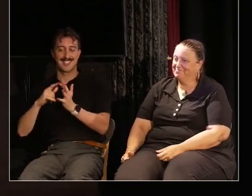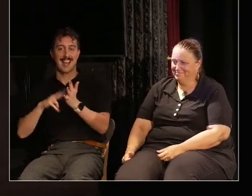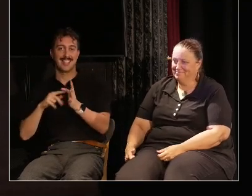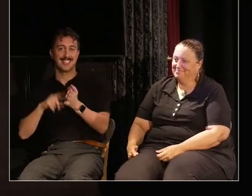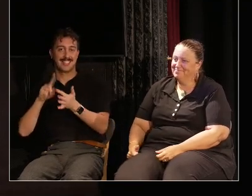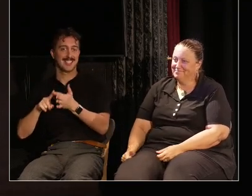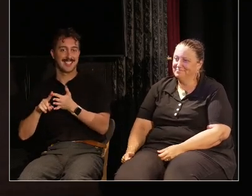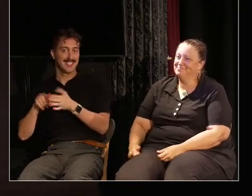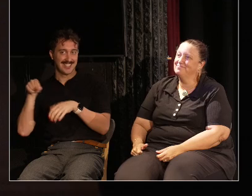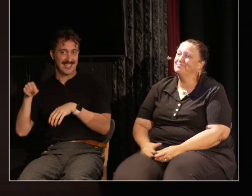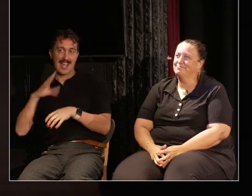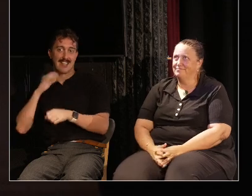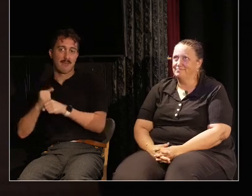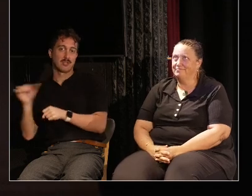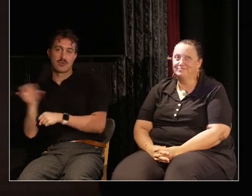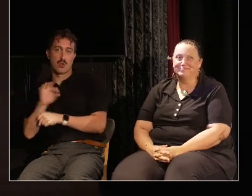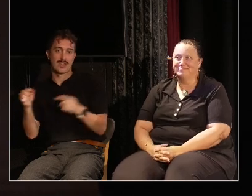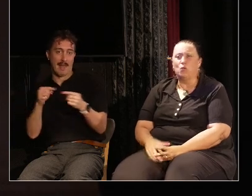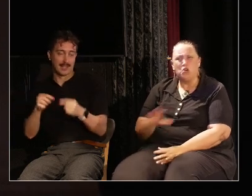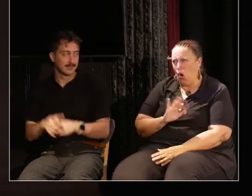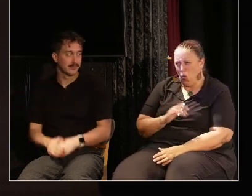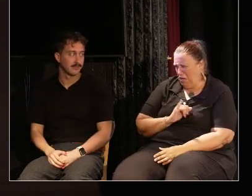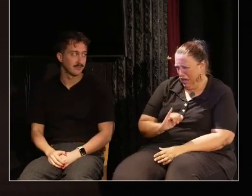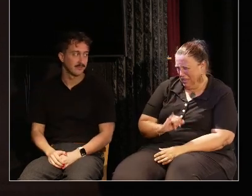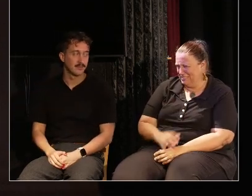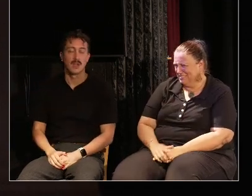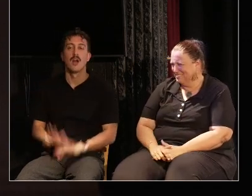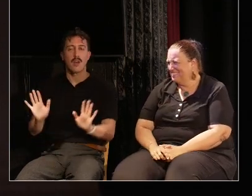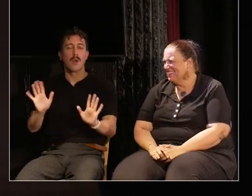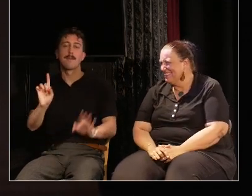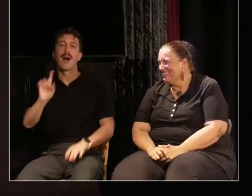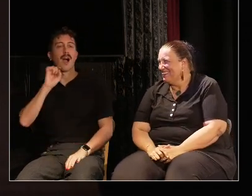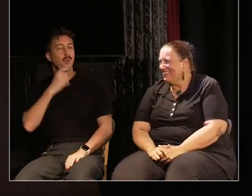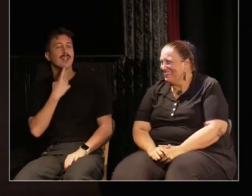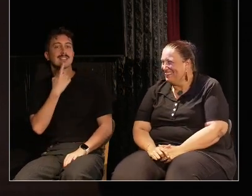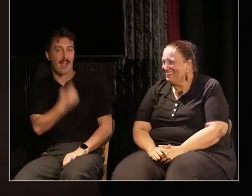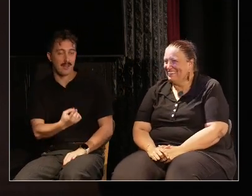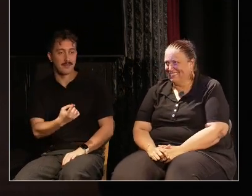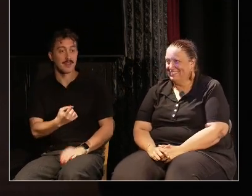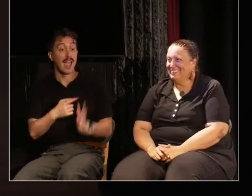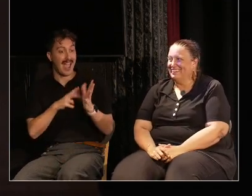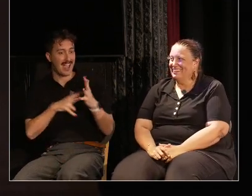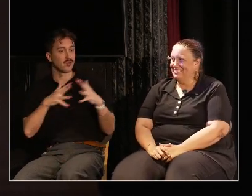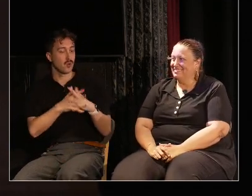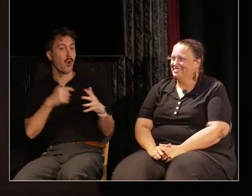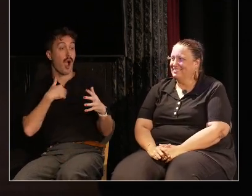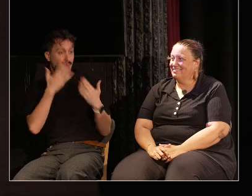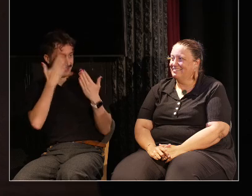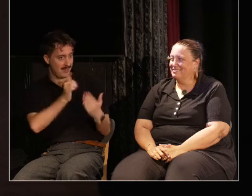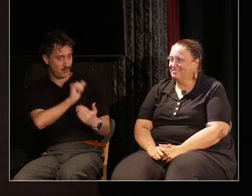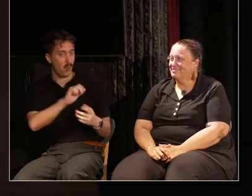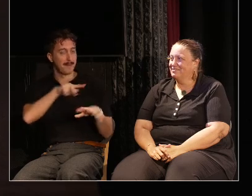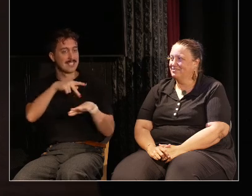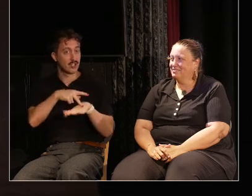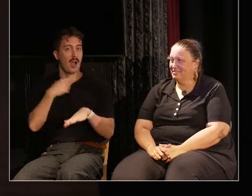debate about something as... No, and I'm going to make a point here, which is that, Andrew, I respect your position on this, and I think you've